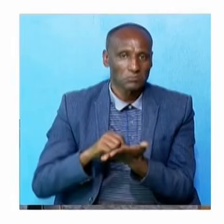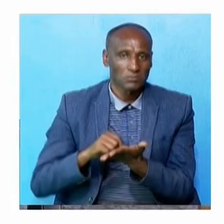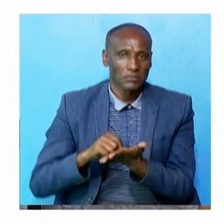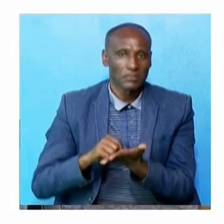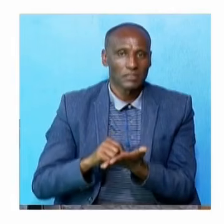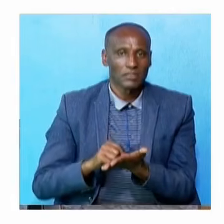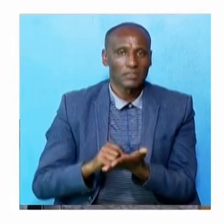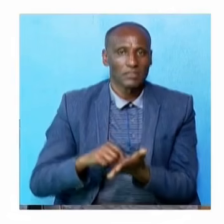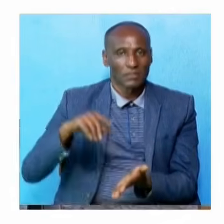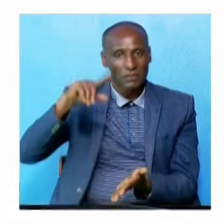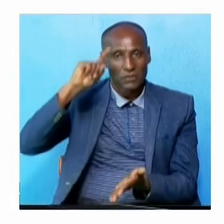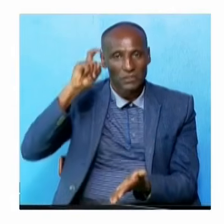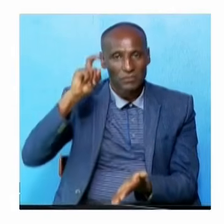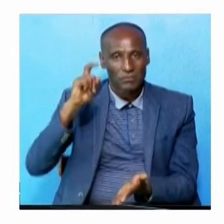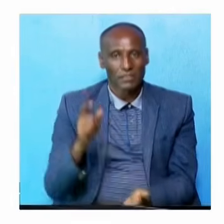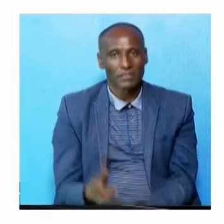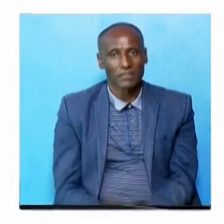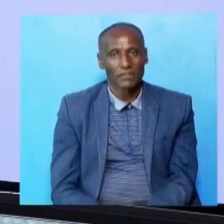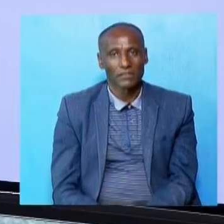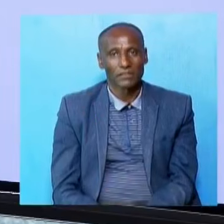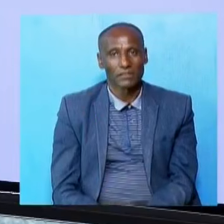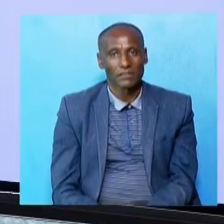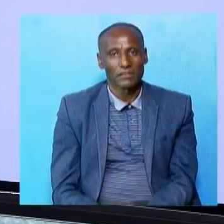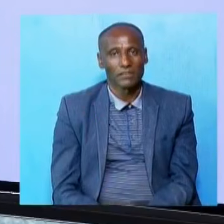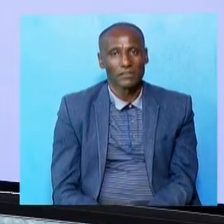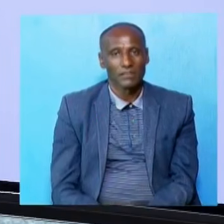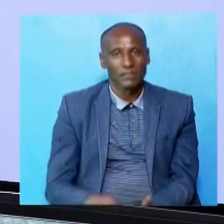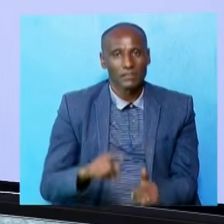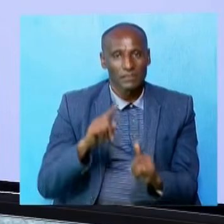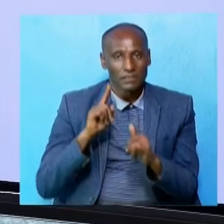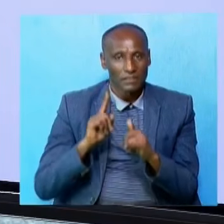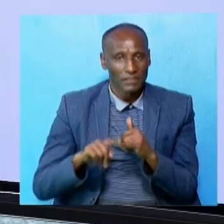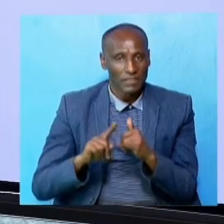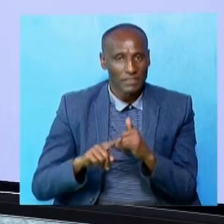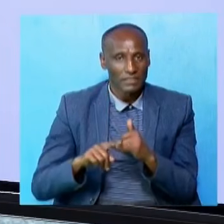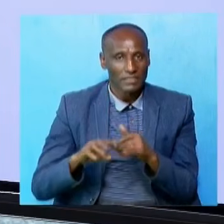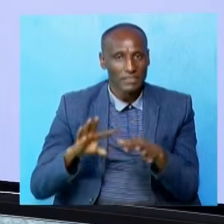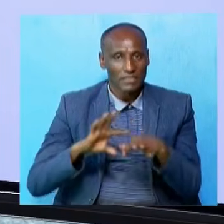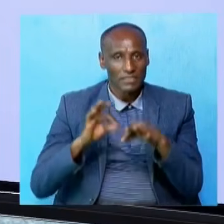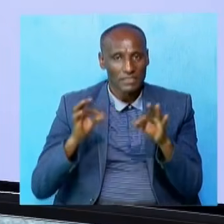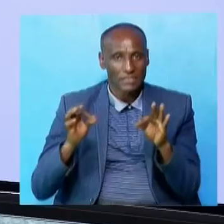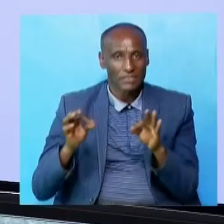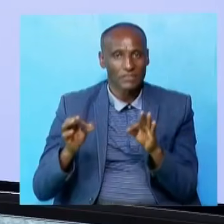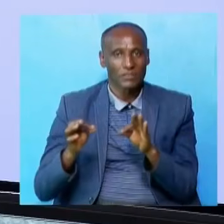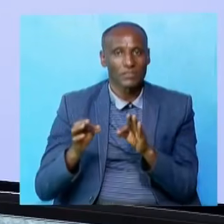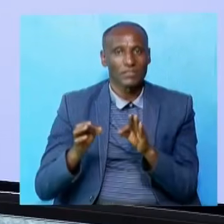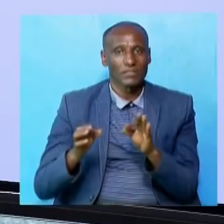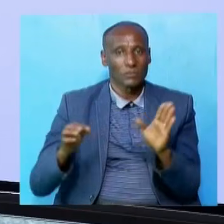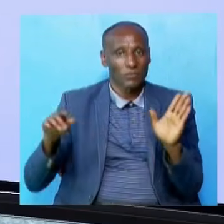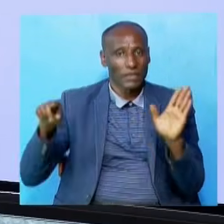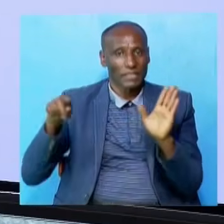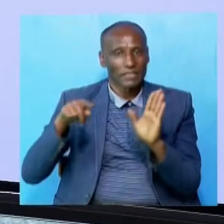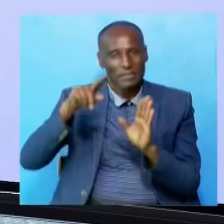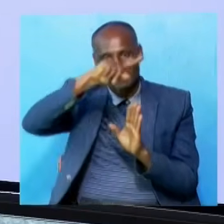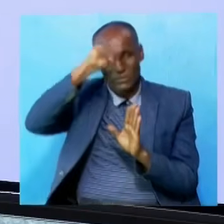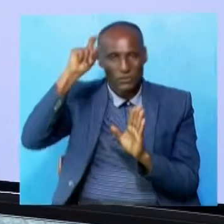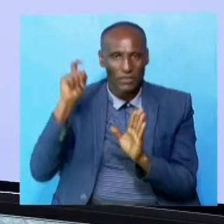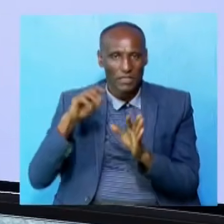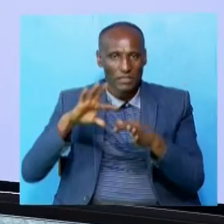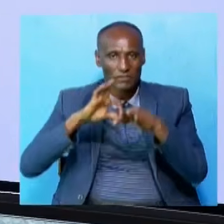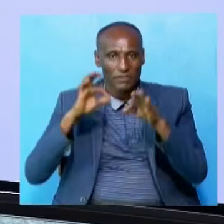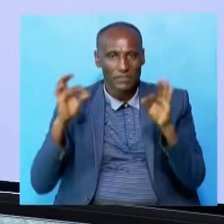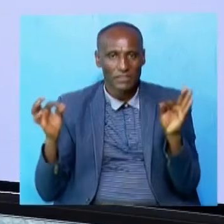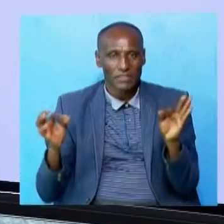Then question mark. That means the last sentence, you're going to make it what? Yes, interrogative sentence.